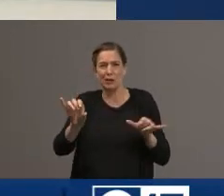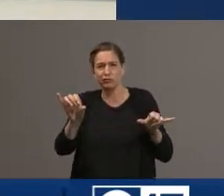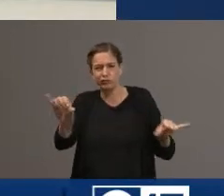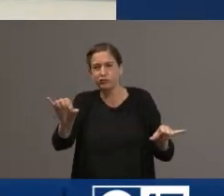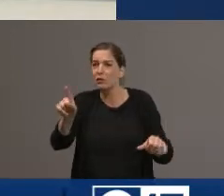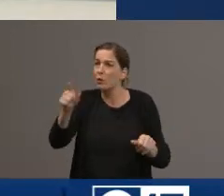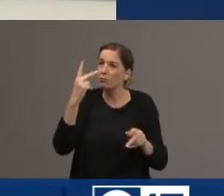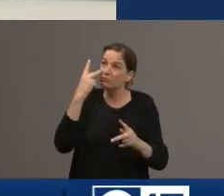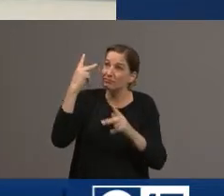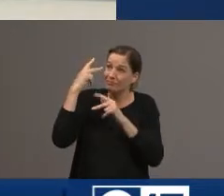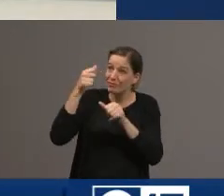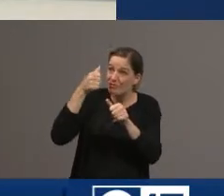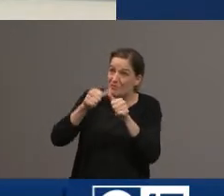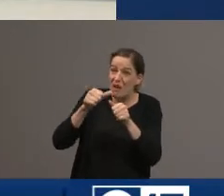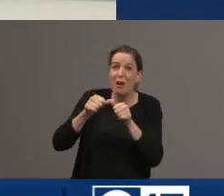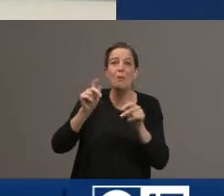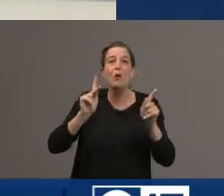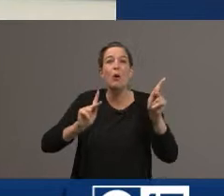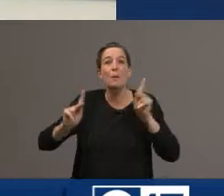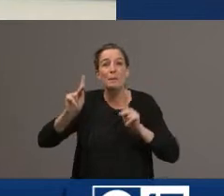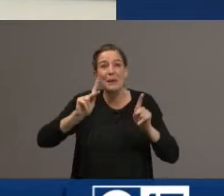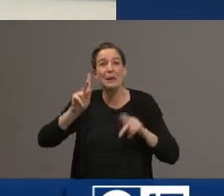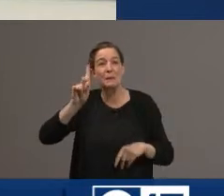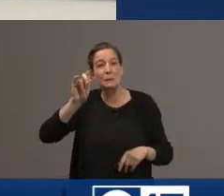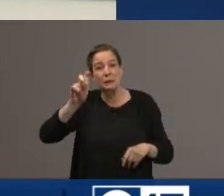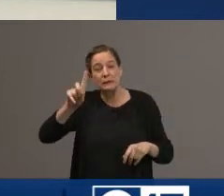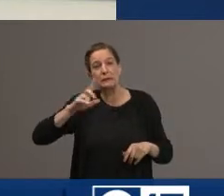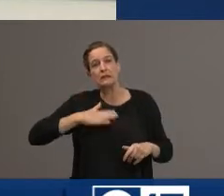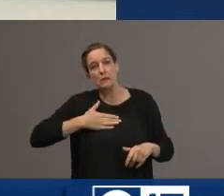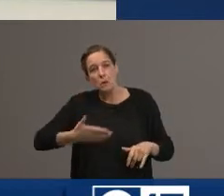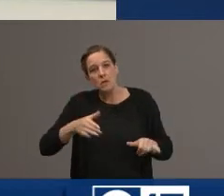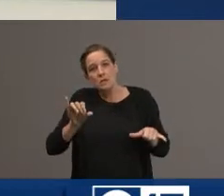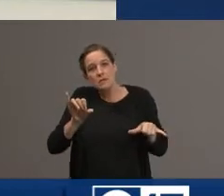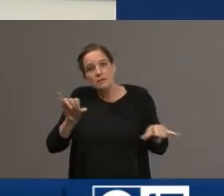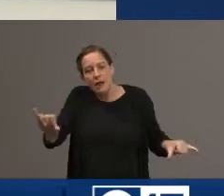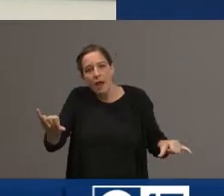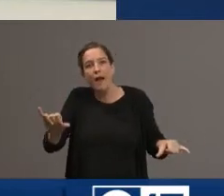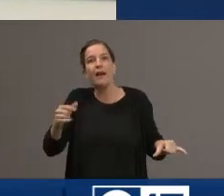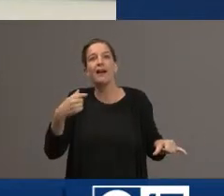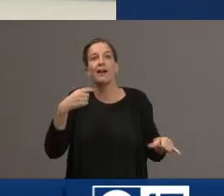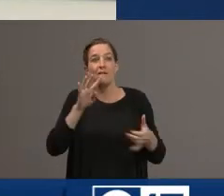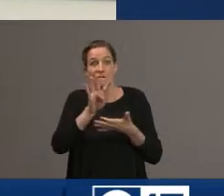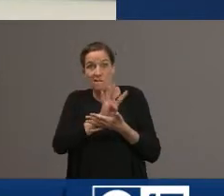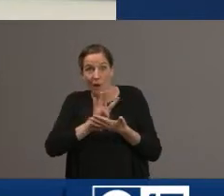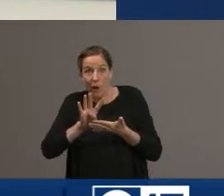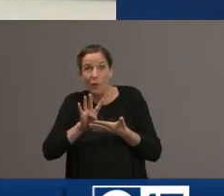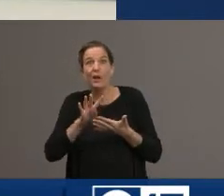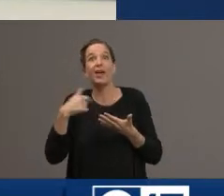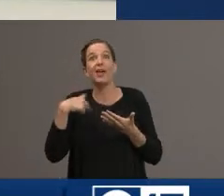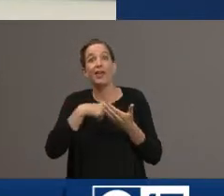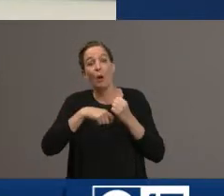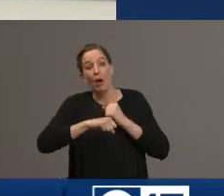terrific around this, we actually extended it 2 additional weeks when you might have been able to make the case that we were in the